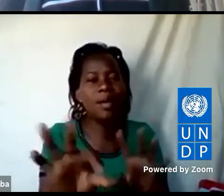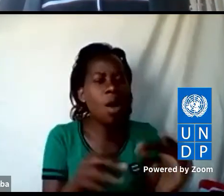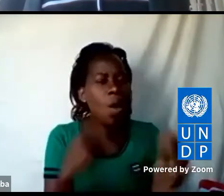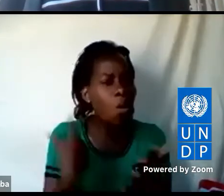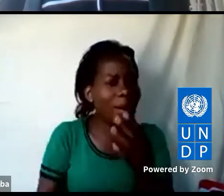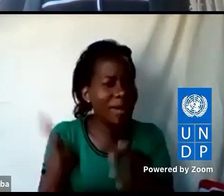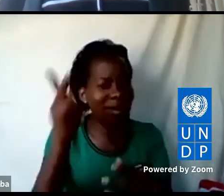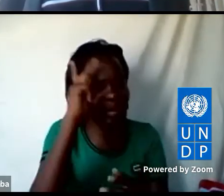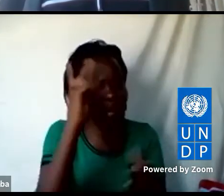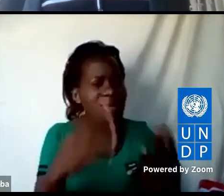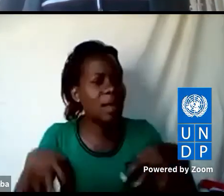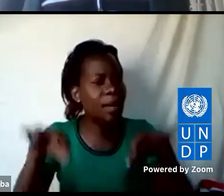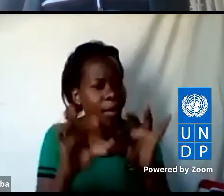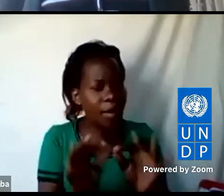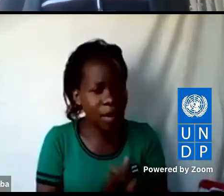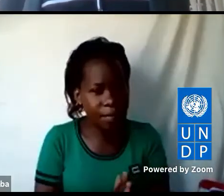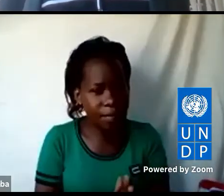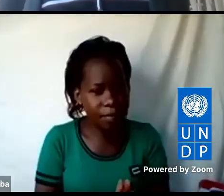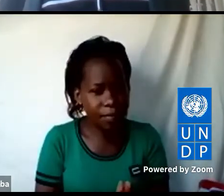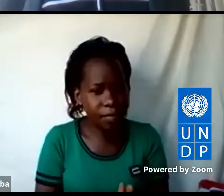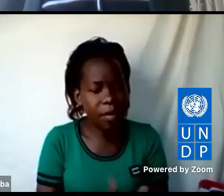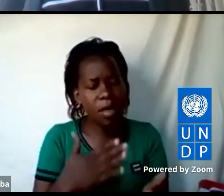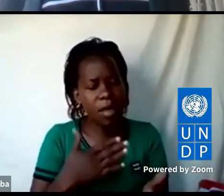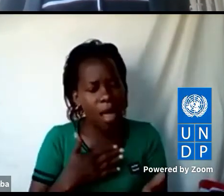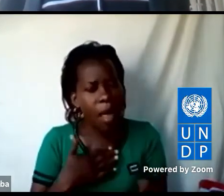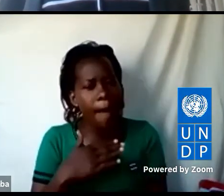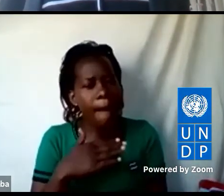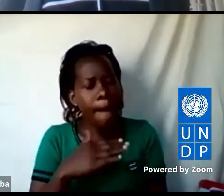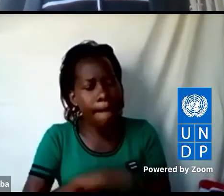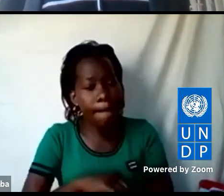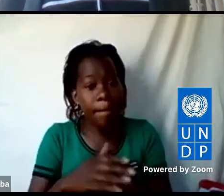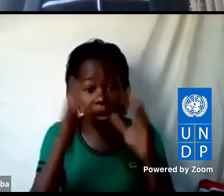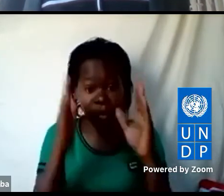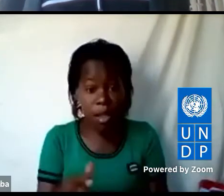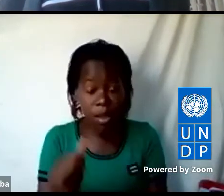required. As a manufacturer association, what we've done is we've worked with the